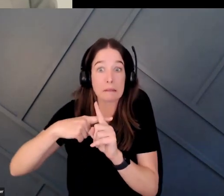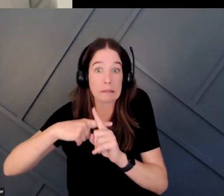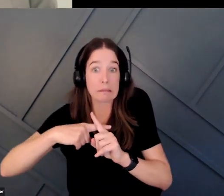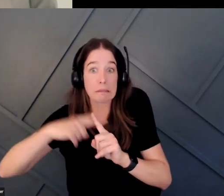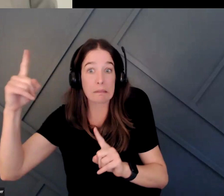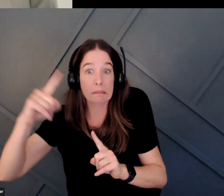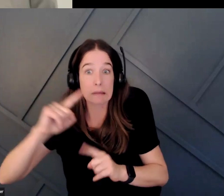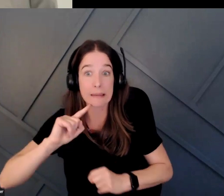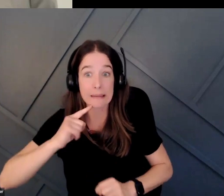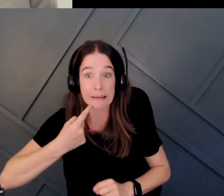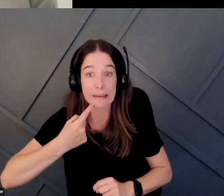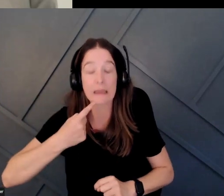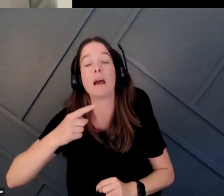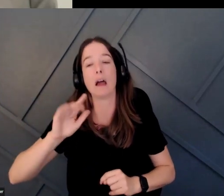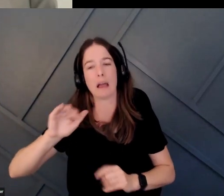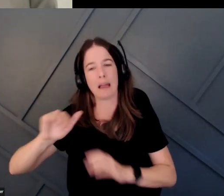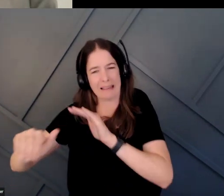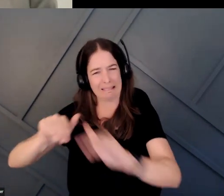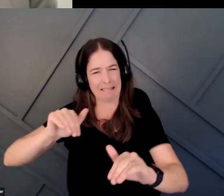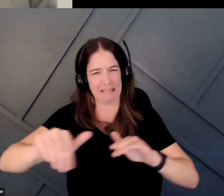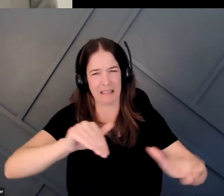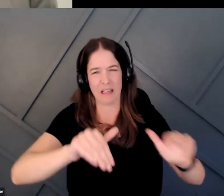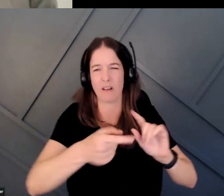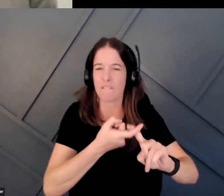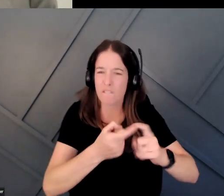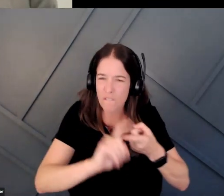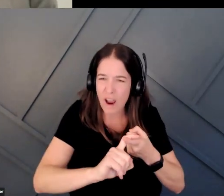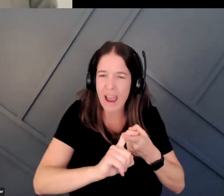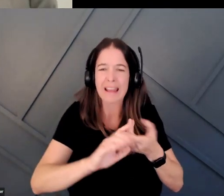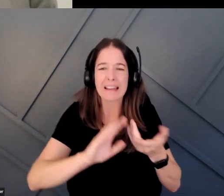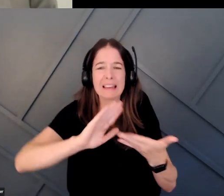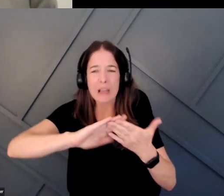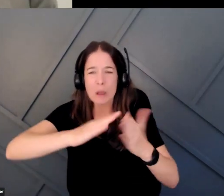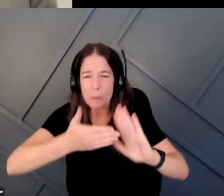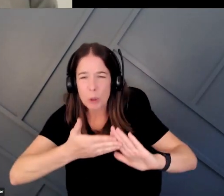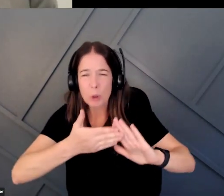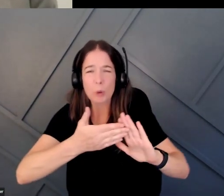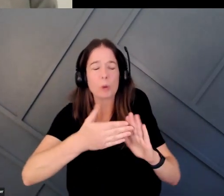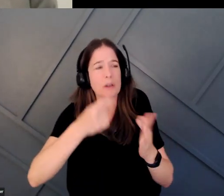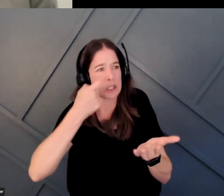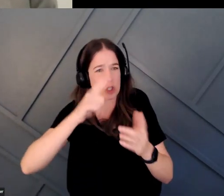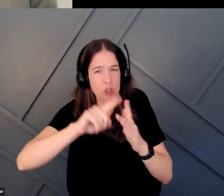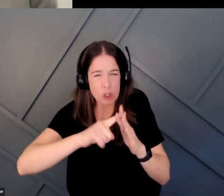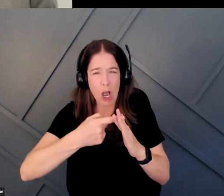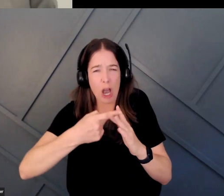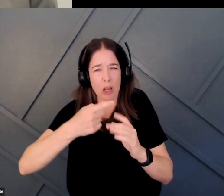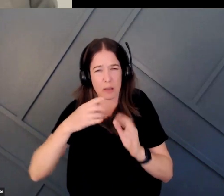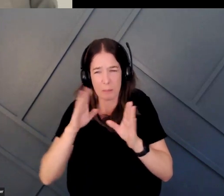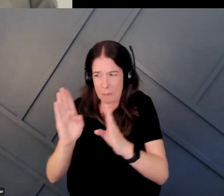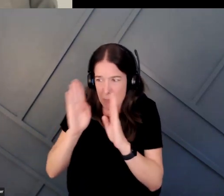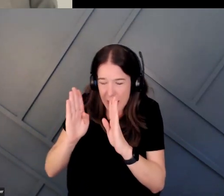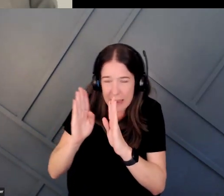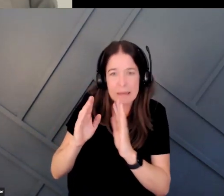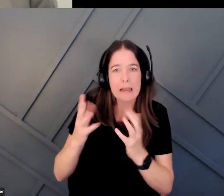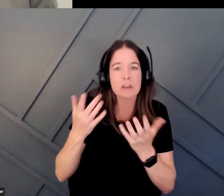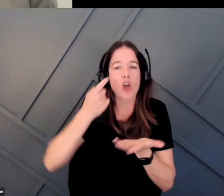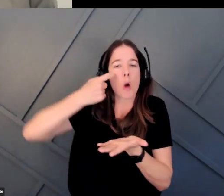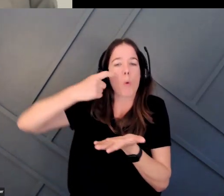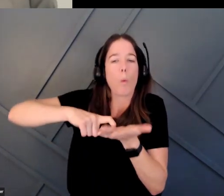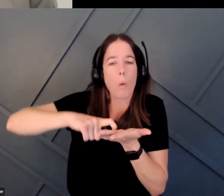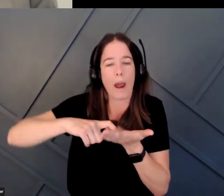communities are unprepared for it. We're asking them to recognize the signs of imminent heat stroke, heart failure,